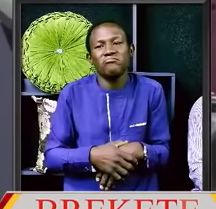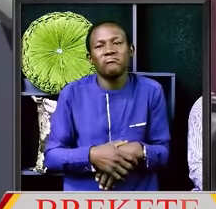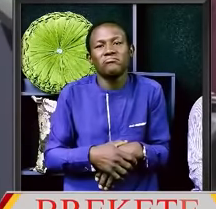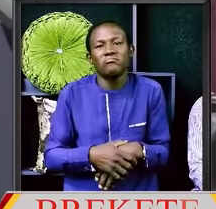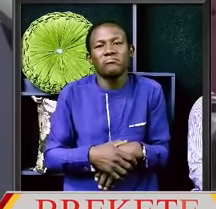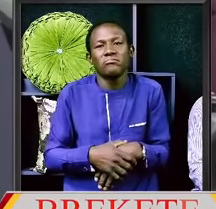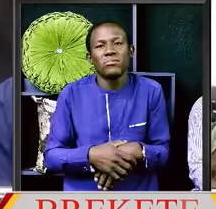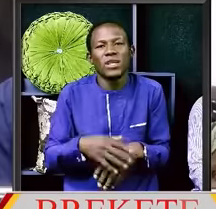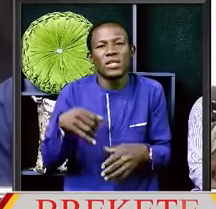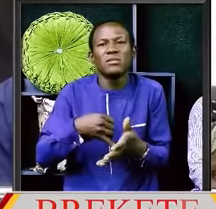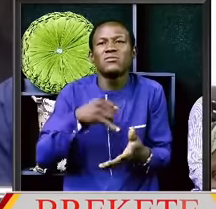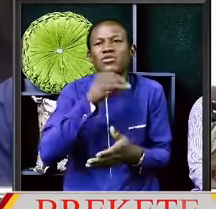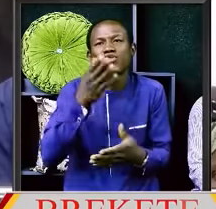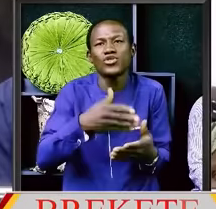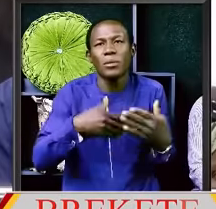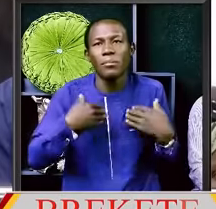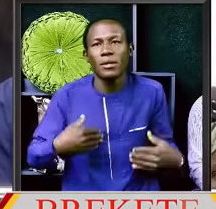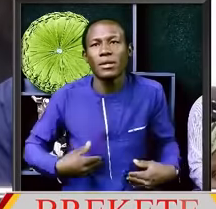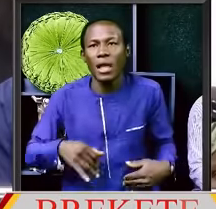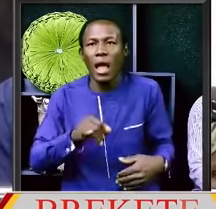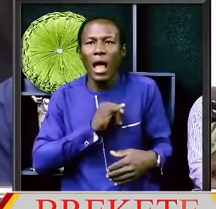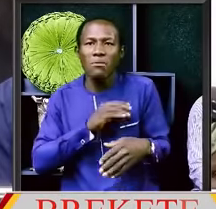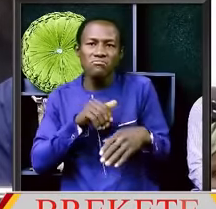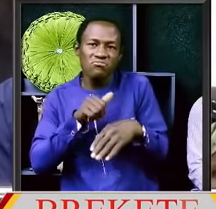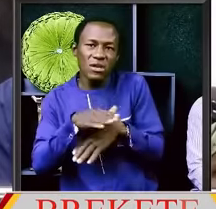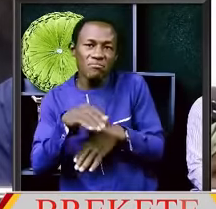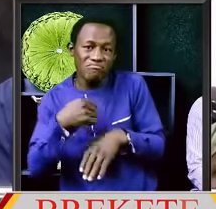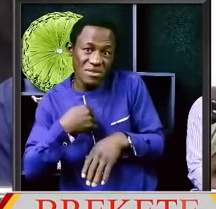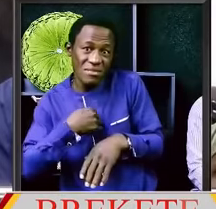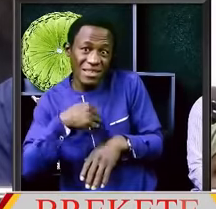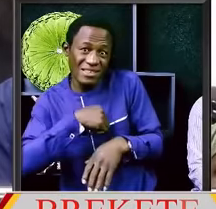No be somebody I send na me, the ordinary president, na me go there.